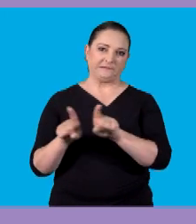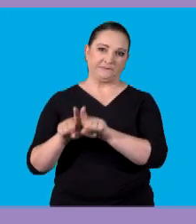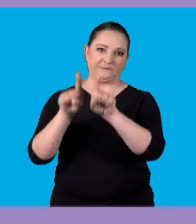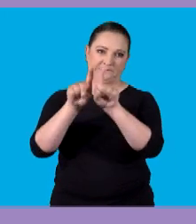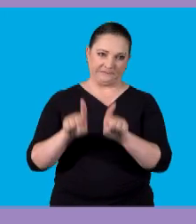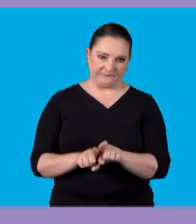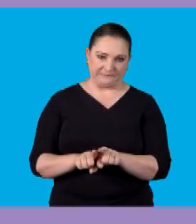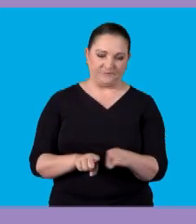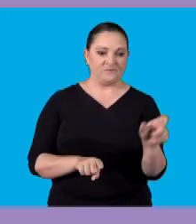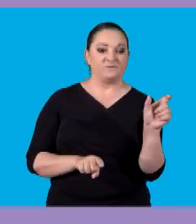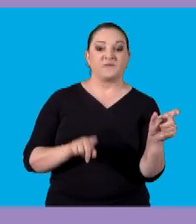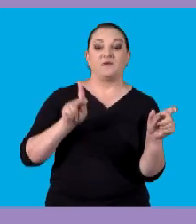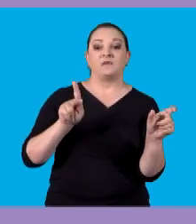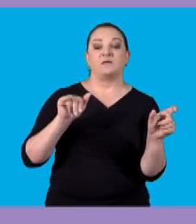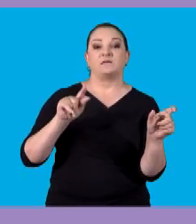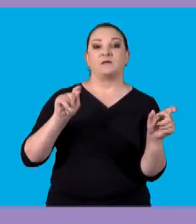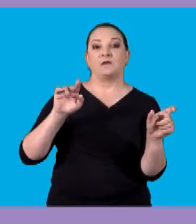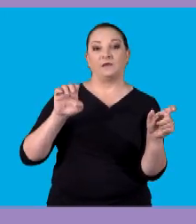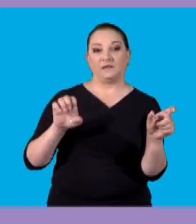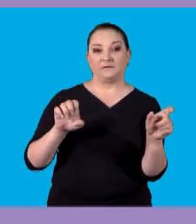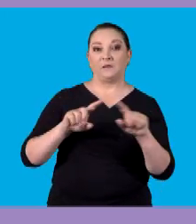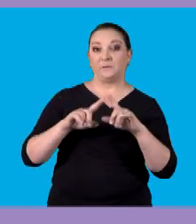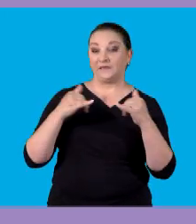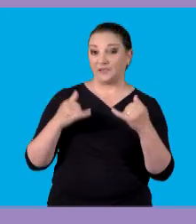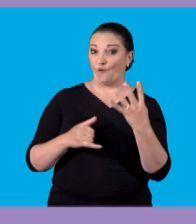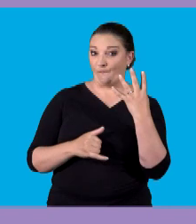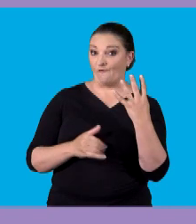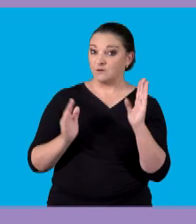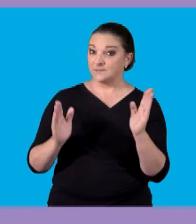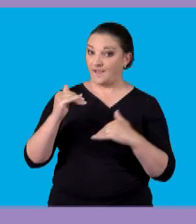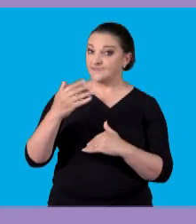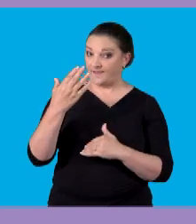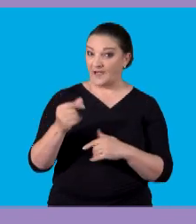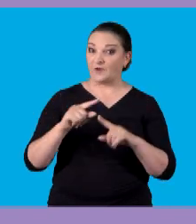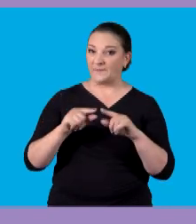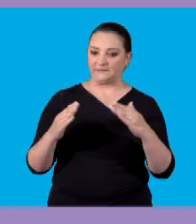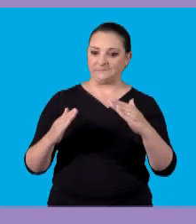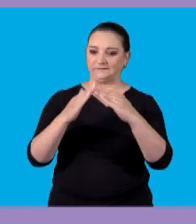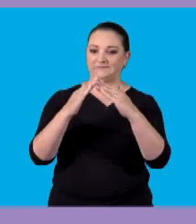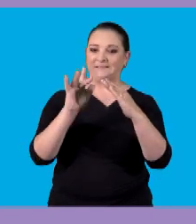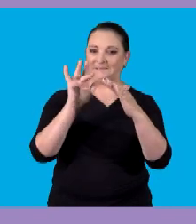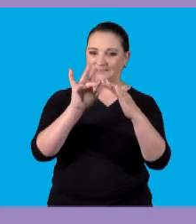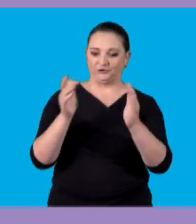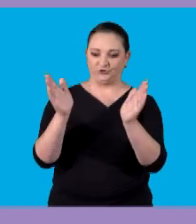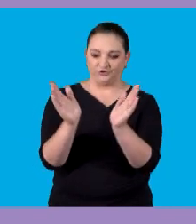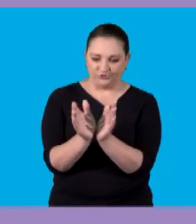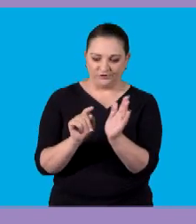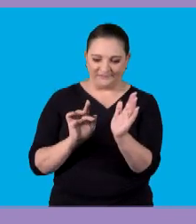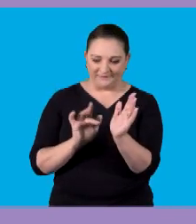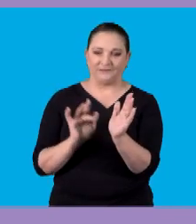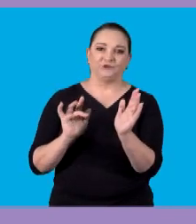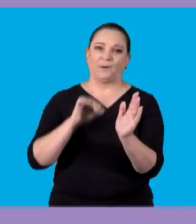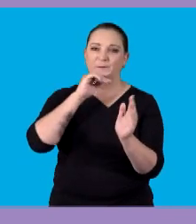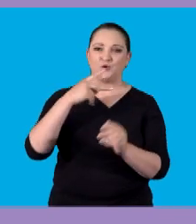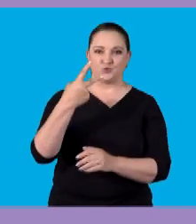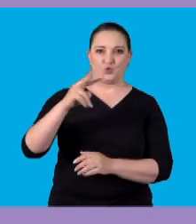equal. Then we are going to look at a kite, which is a quadrilateral with at least 2 pairs of adjacent